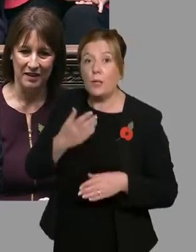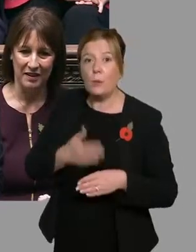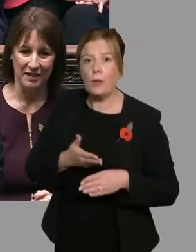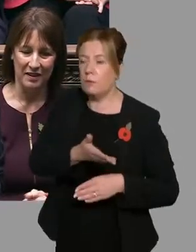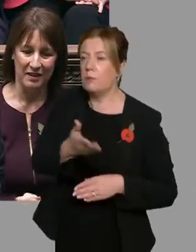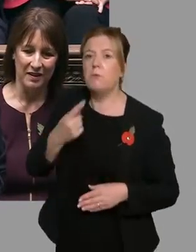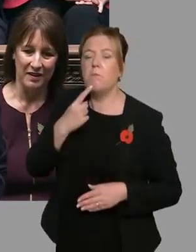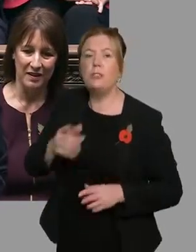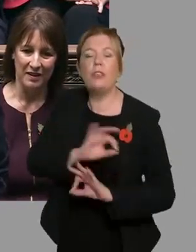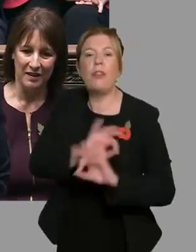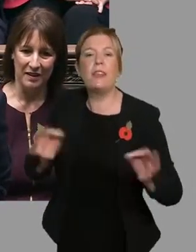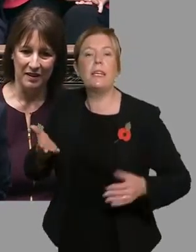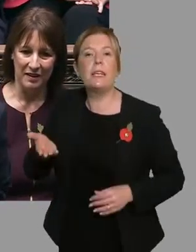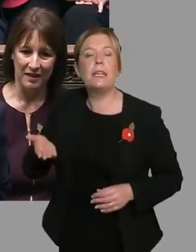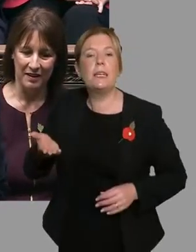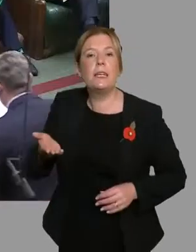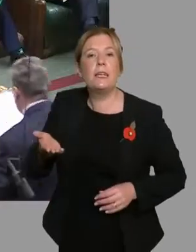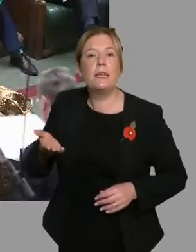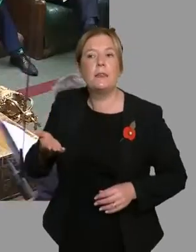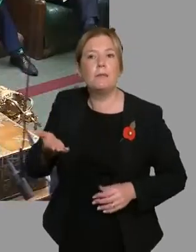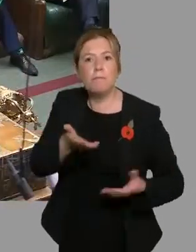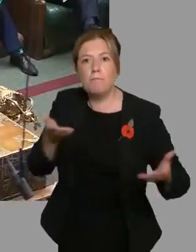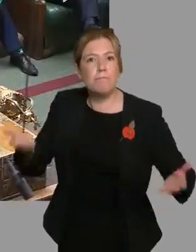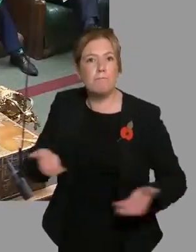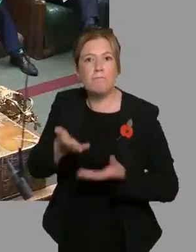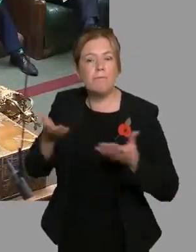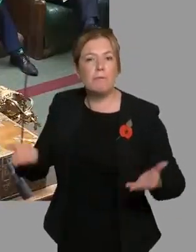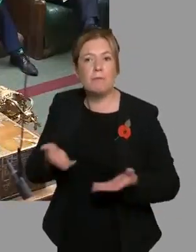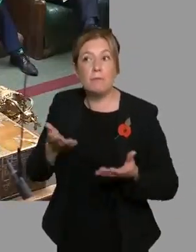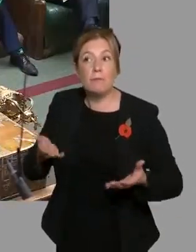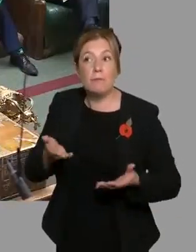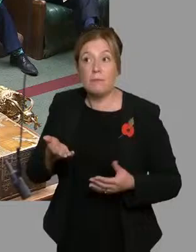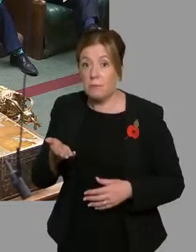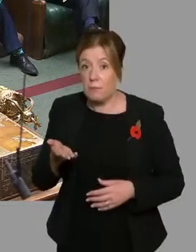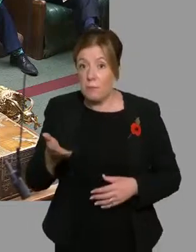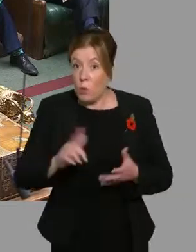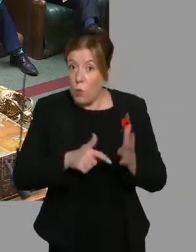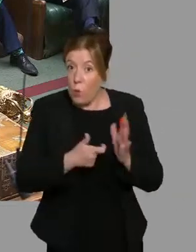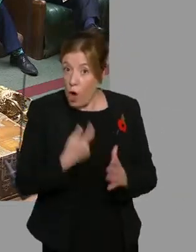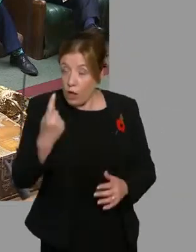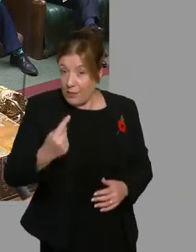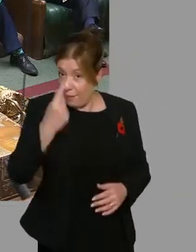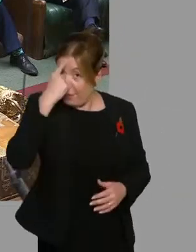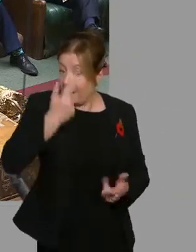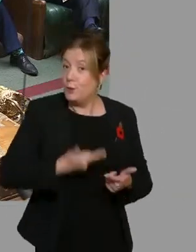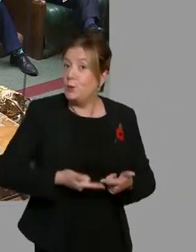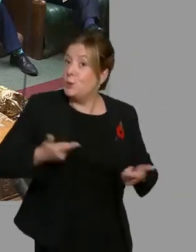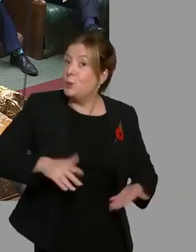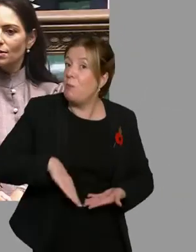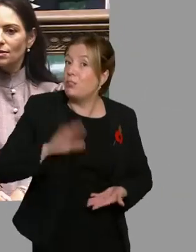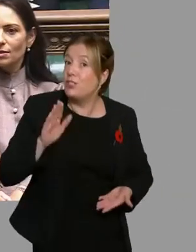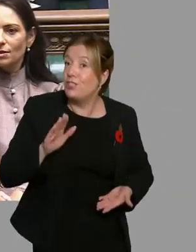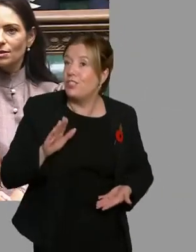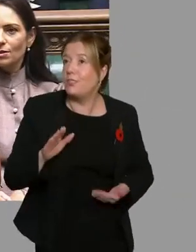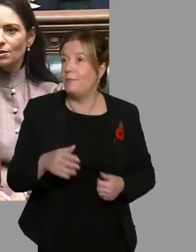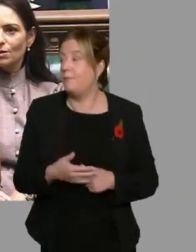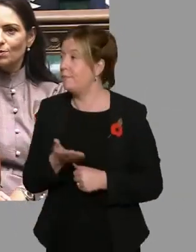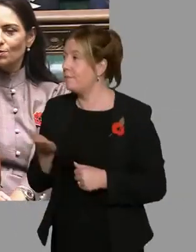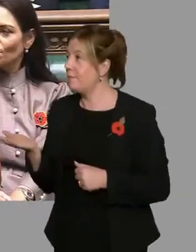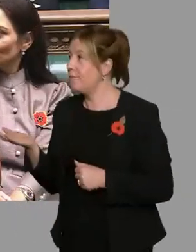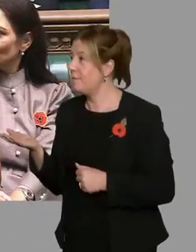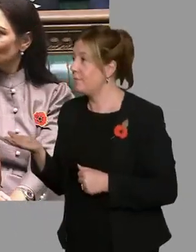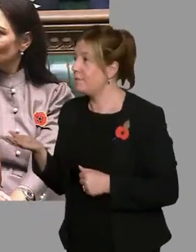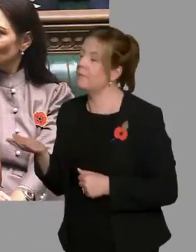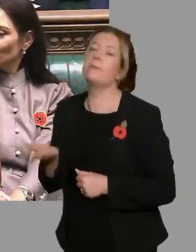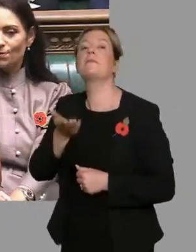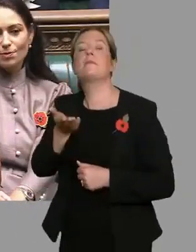to her previous policy that it's excessive? Kemi Badenoch. Mr. Speaker, I was the one who raised the minimum wage